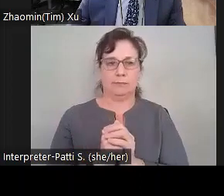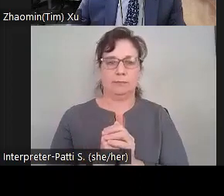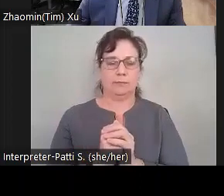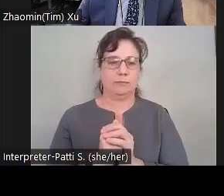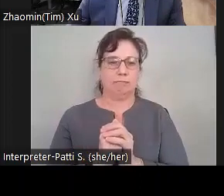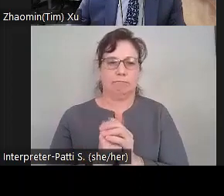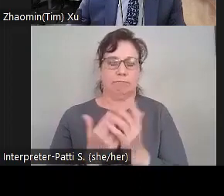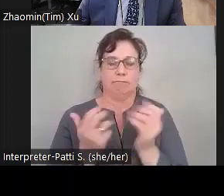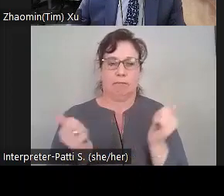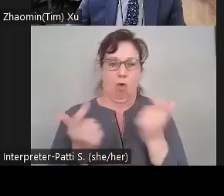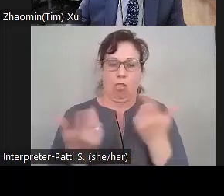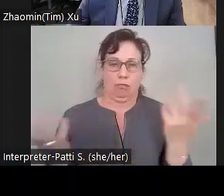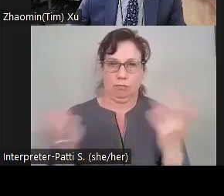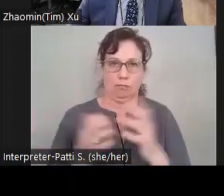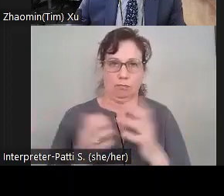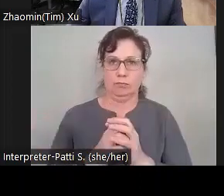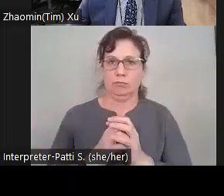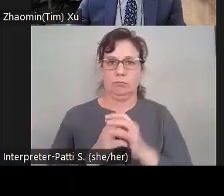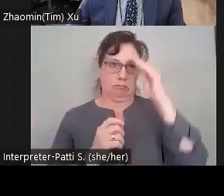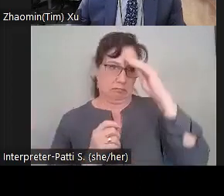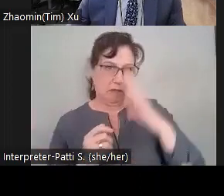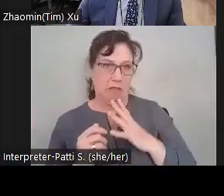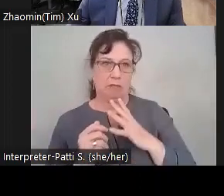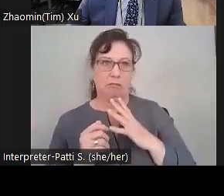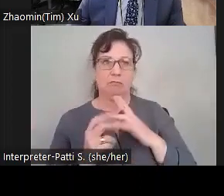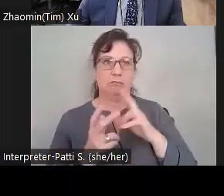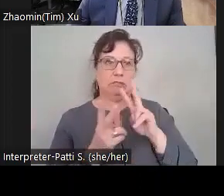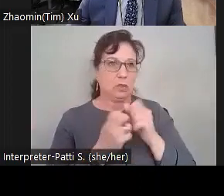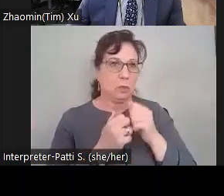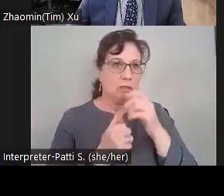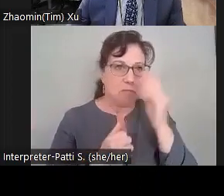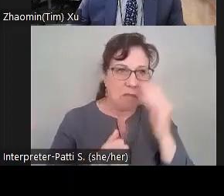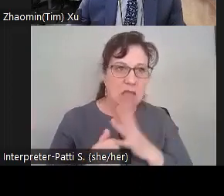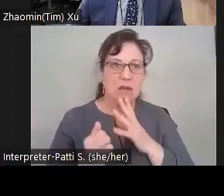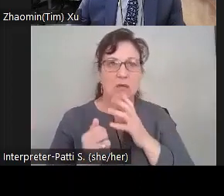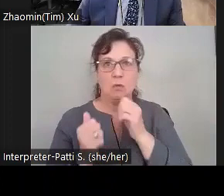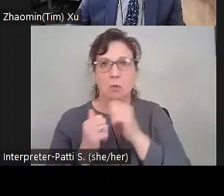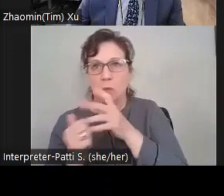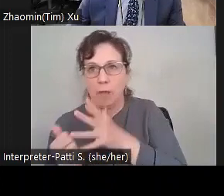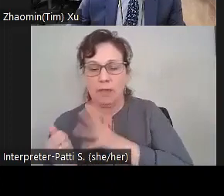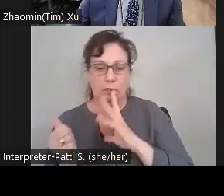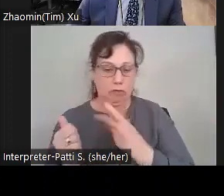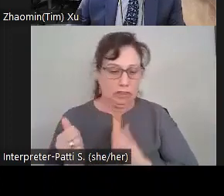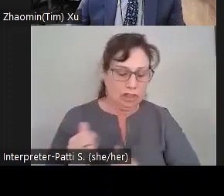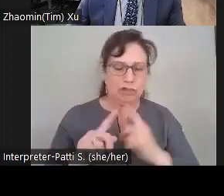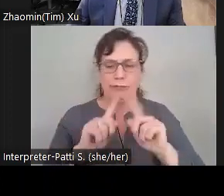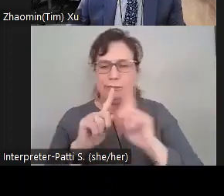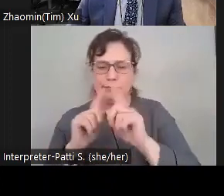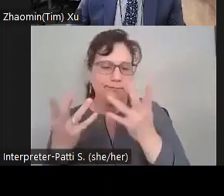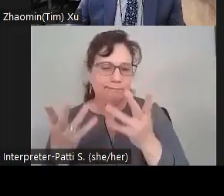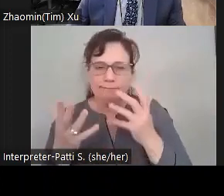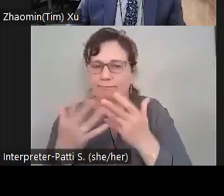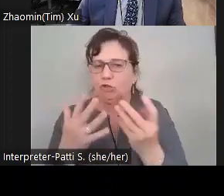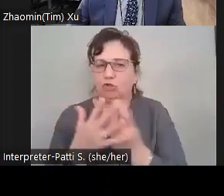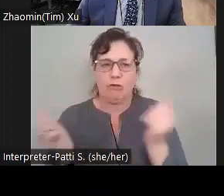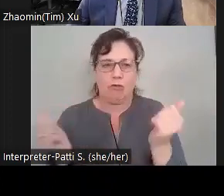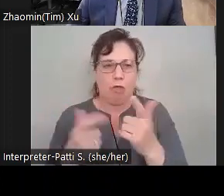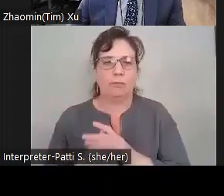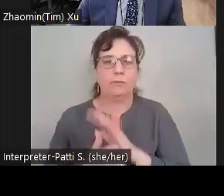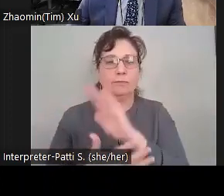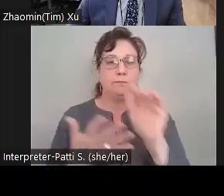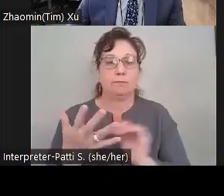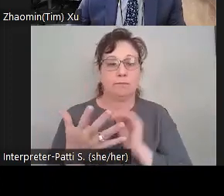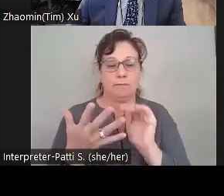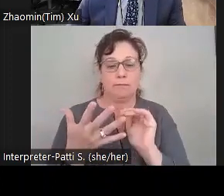regardless of whether they are men who have sex with men, whether they're women, whether they're transgender, we will screen all of them. We will also screen